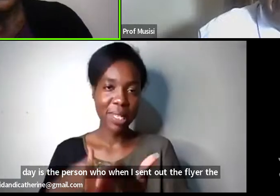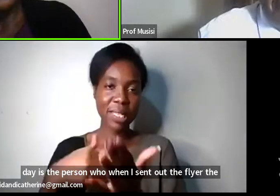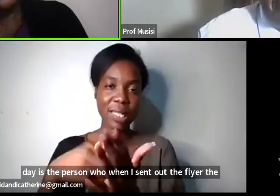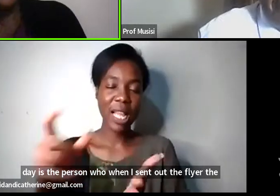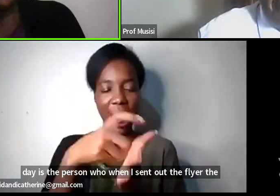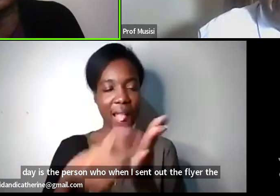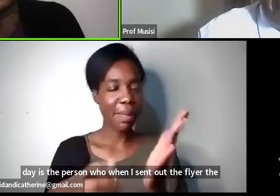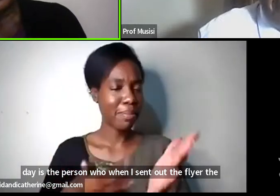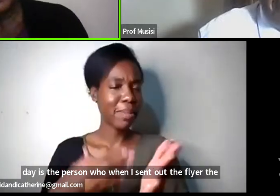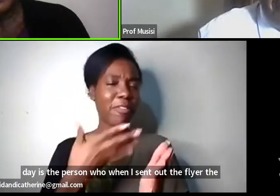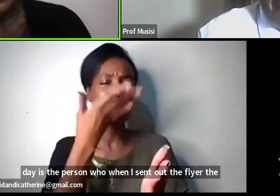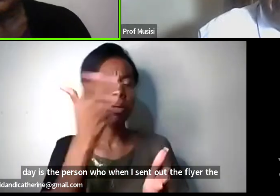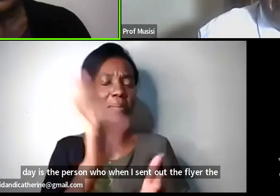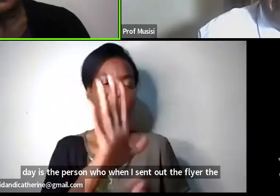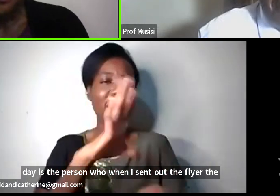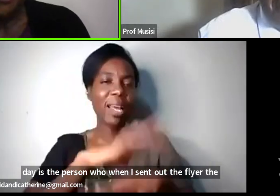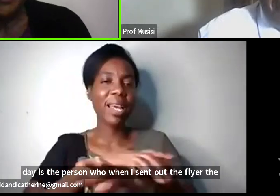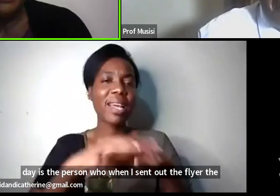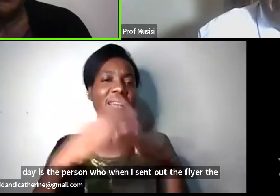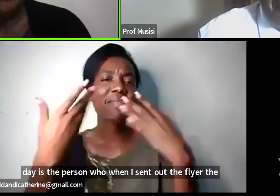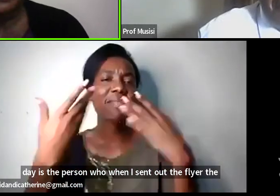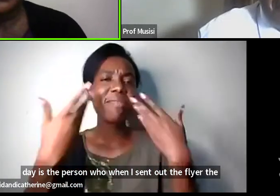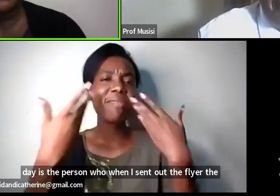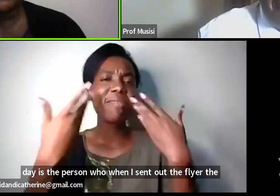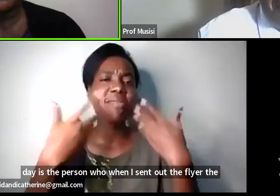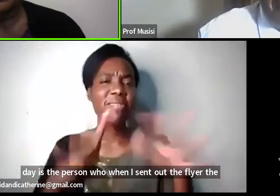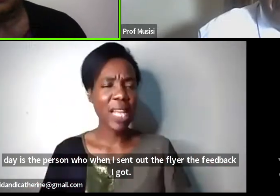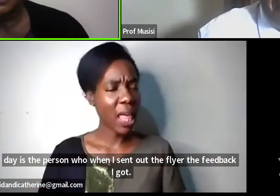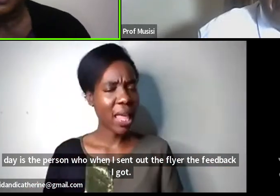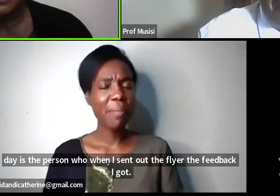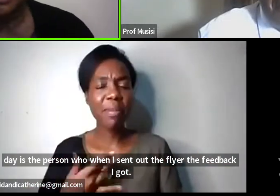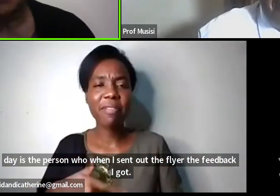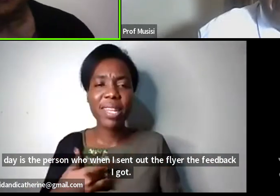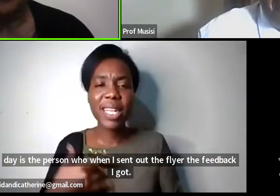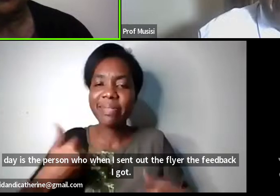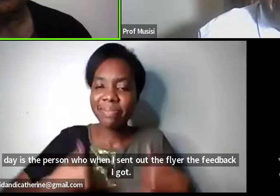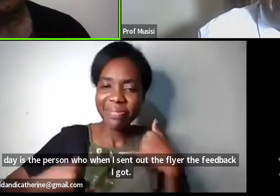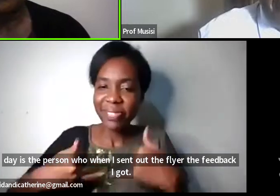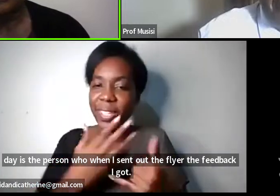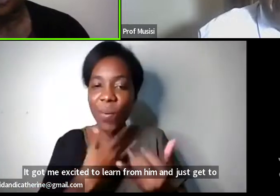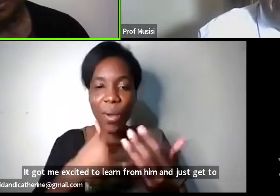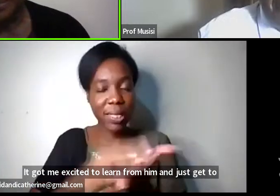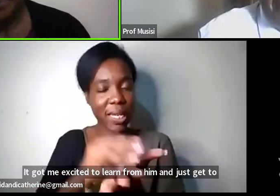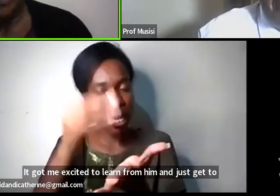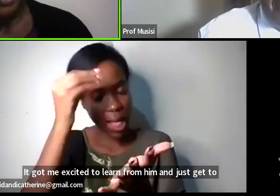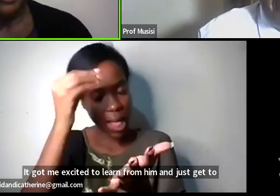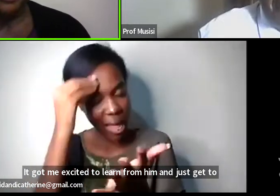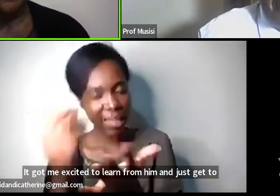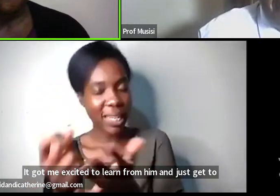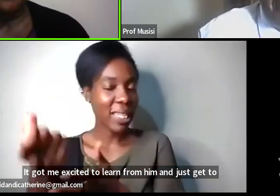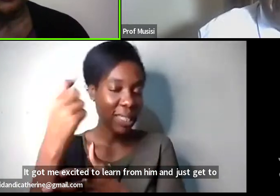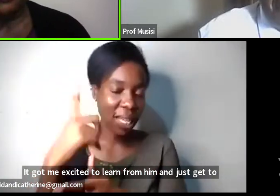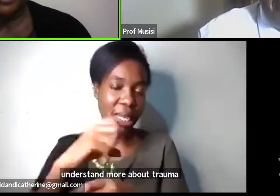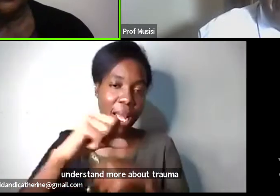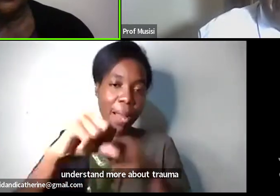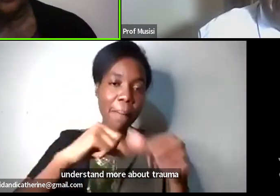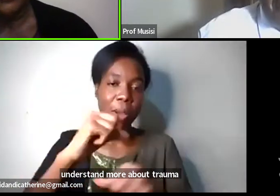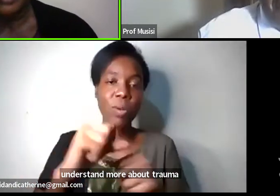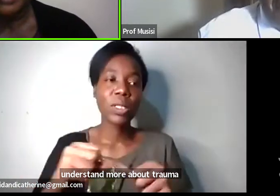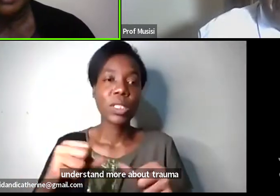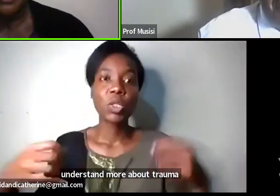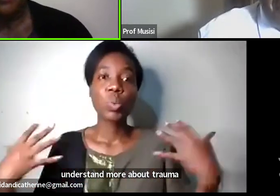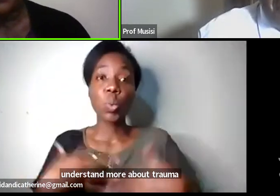got, it got me excited to learn from him and just get to understand more about trauma and mental